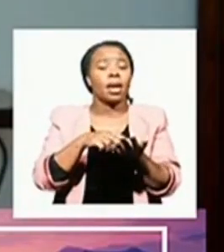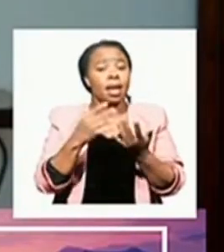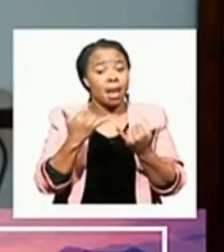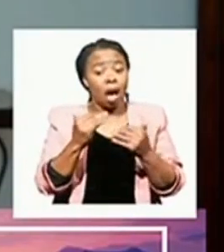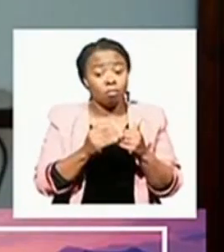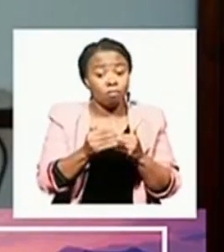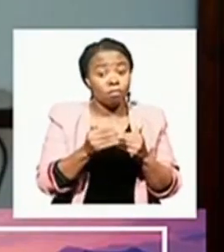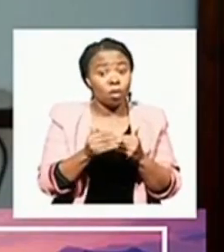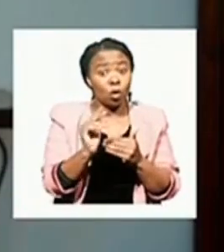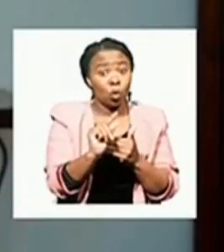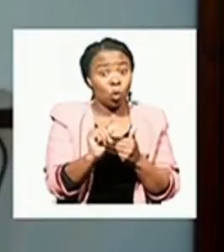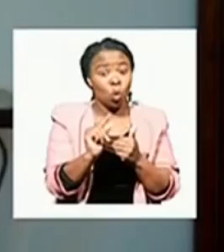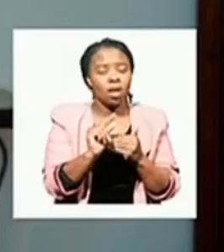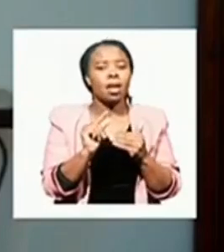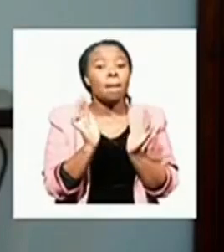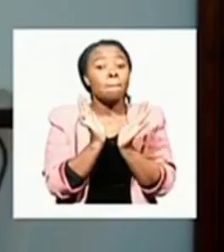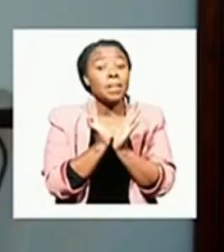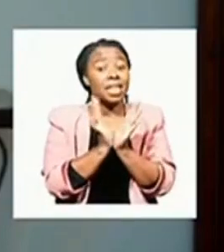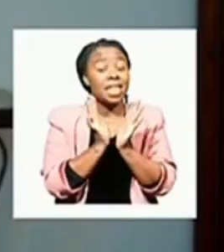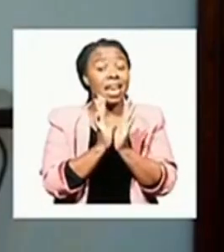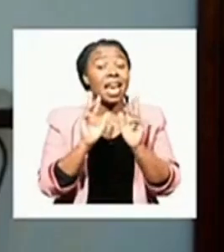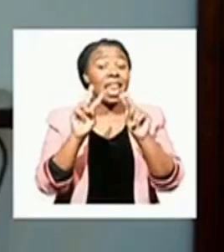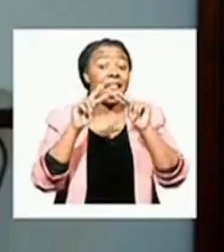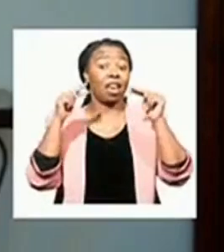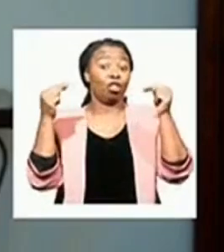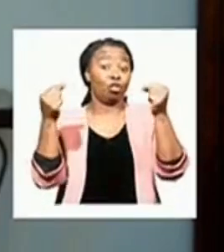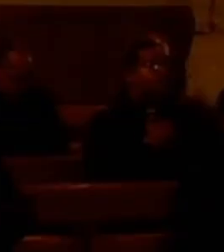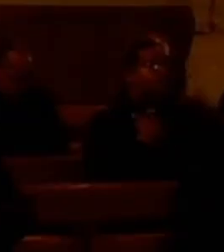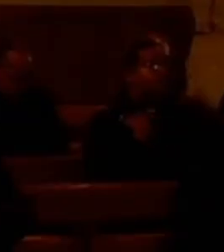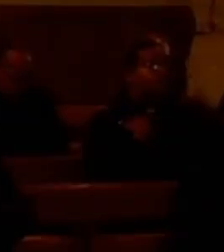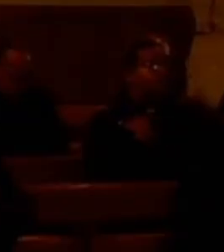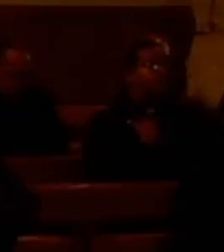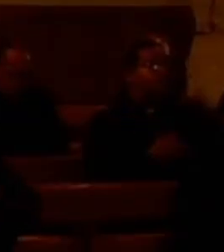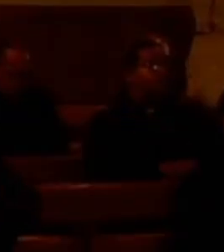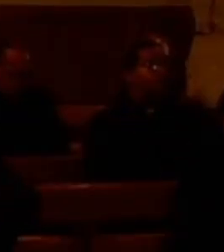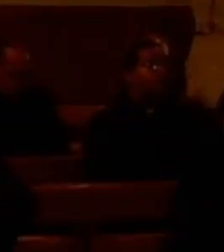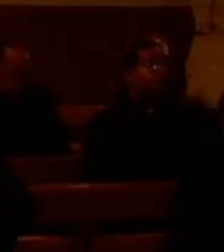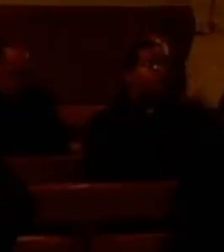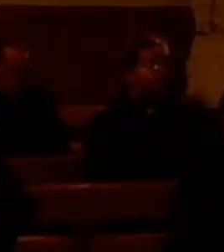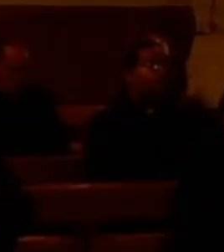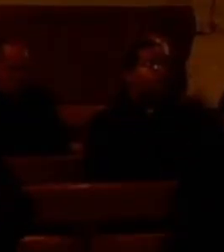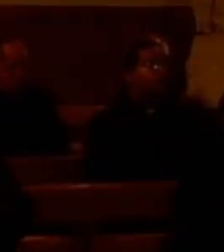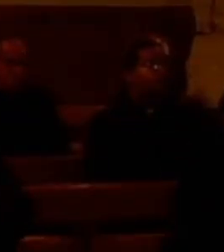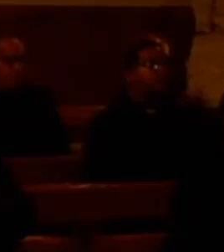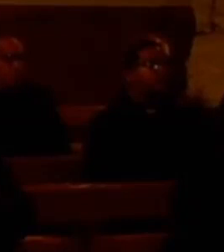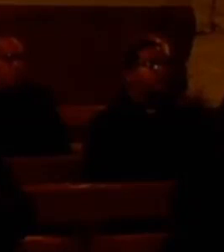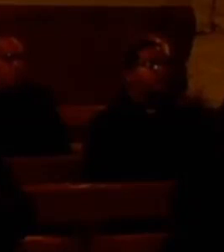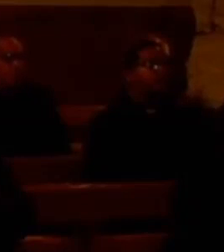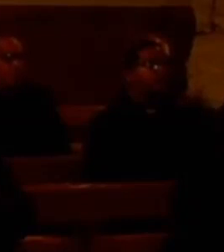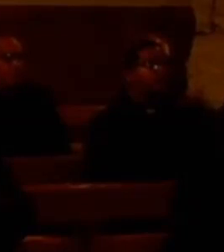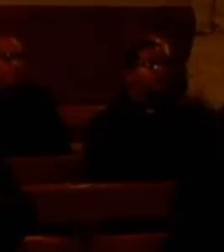kweli khwelo nowalo umthandazo bubanjwe kusetyenziswa ubuxhaka-xhaka bale mihla. Well, we're continuing with the